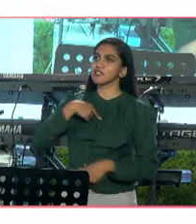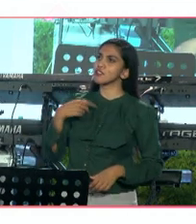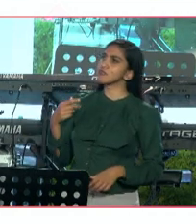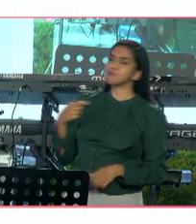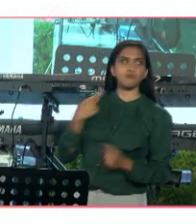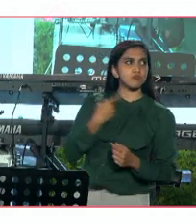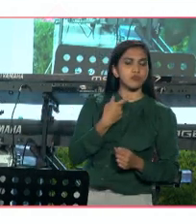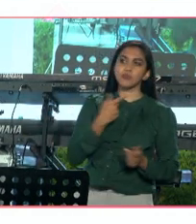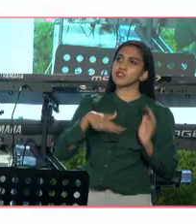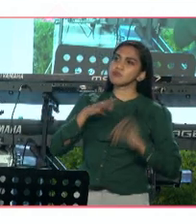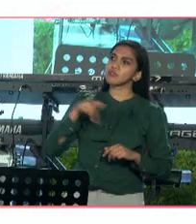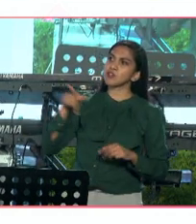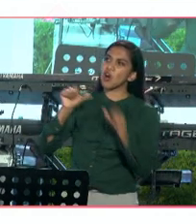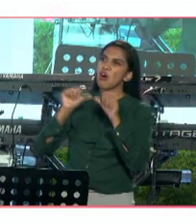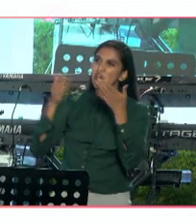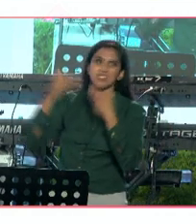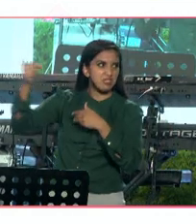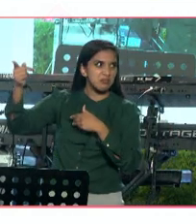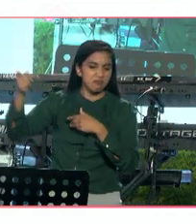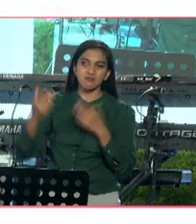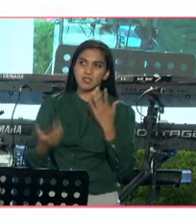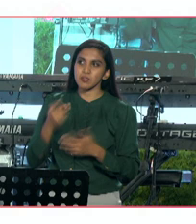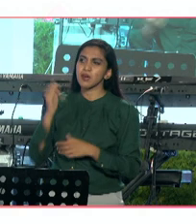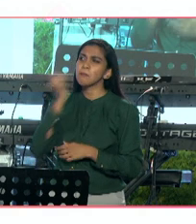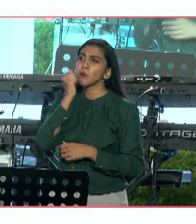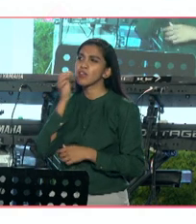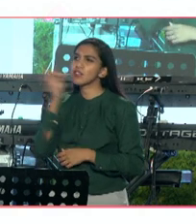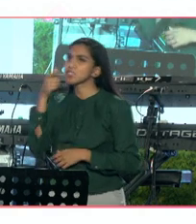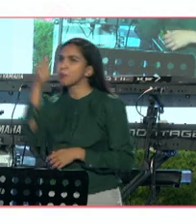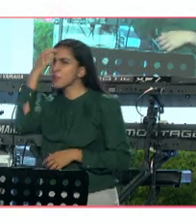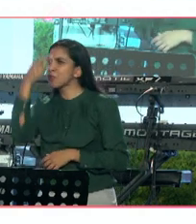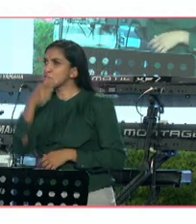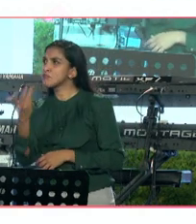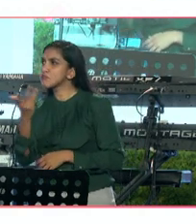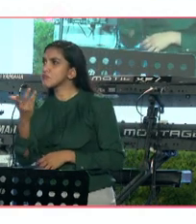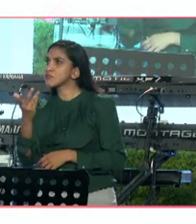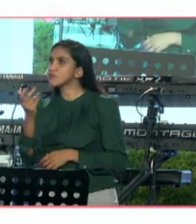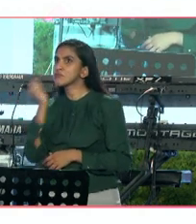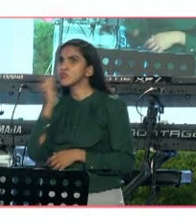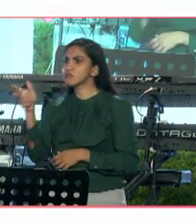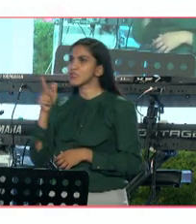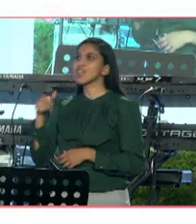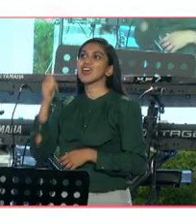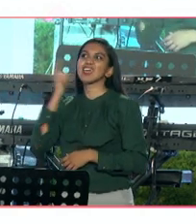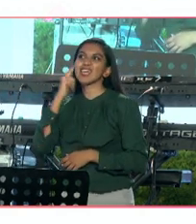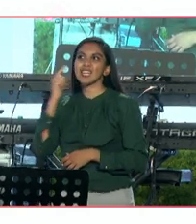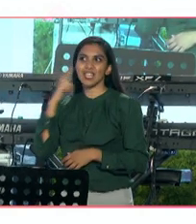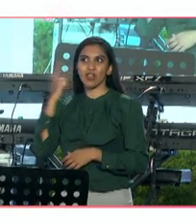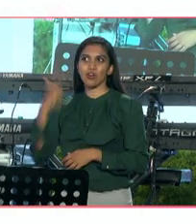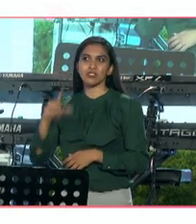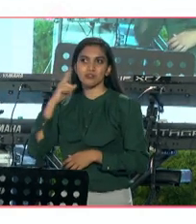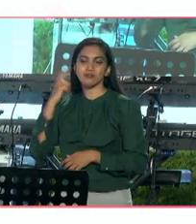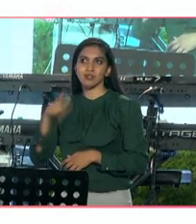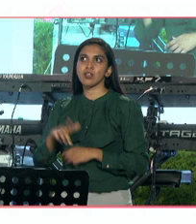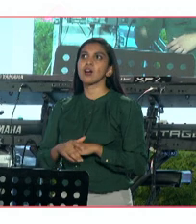we both thought like he have autism. So we asked her mother, what's the problem with the children? She told that he have a hearing loss. So that the